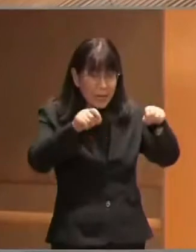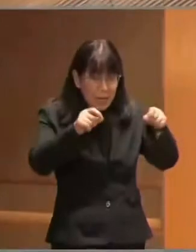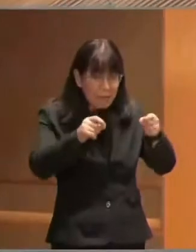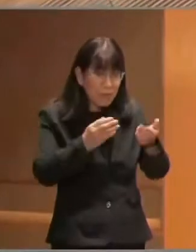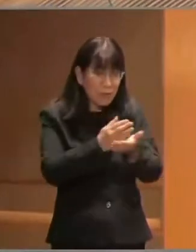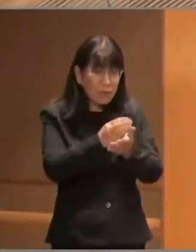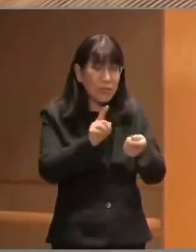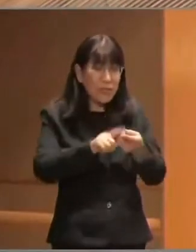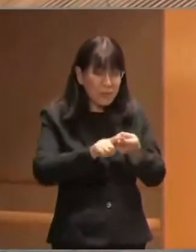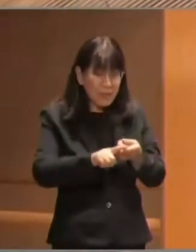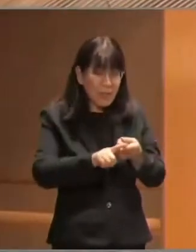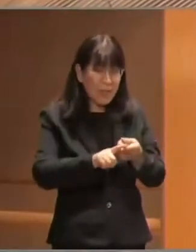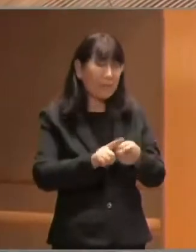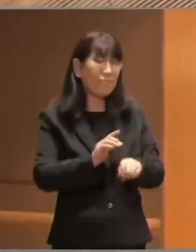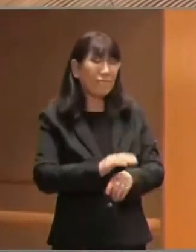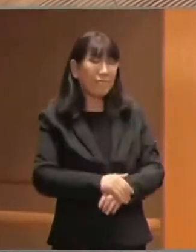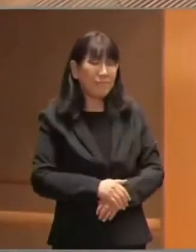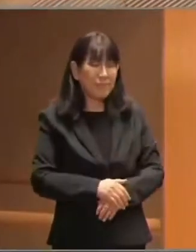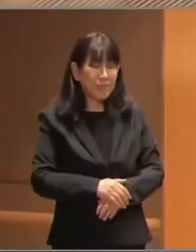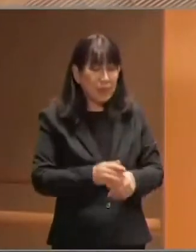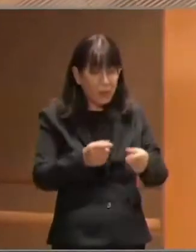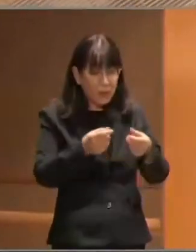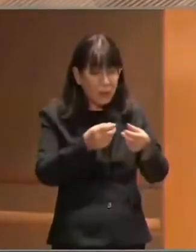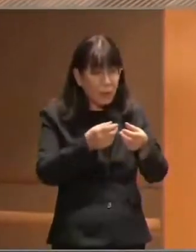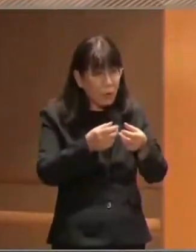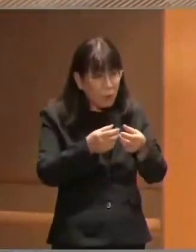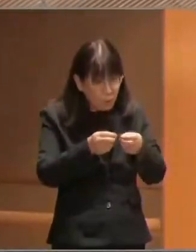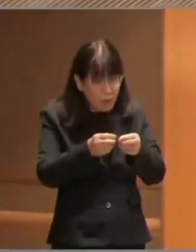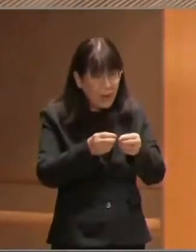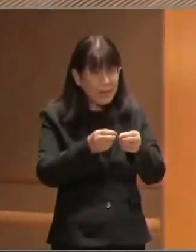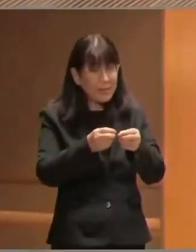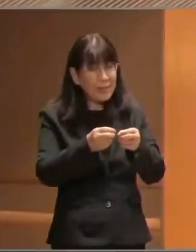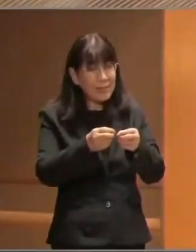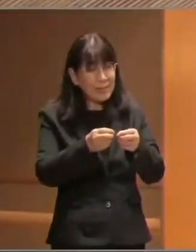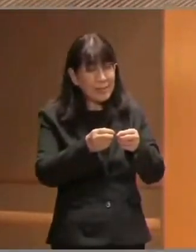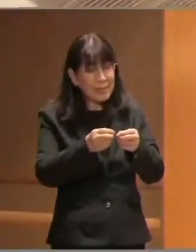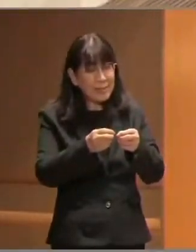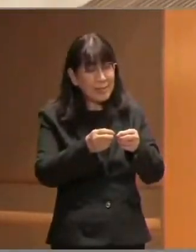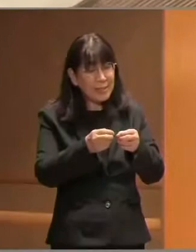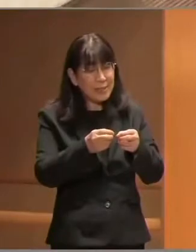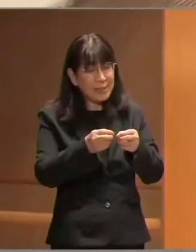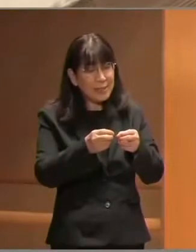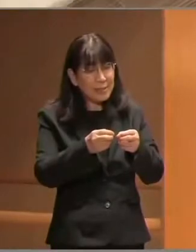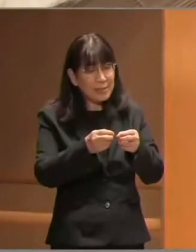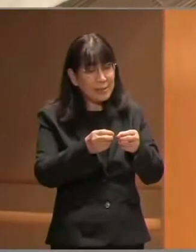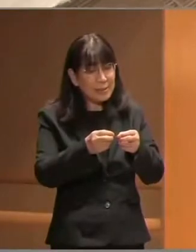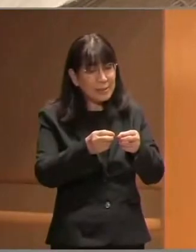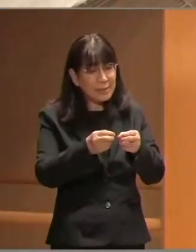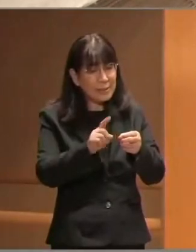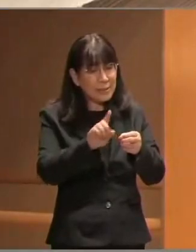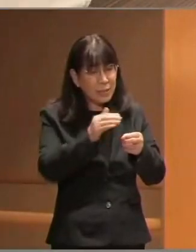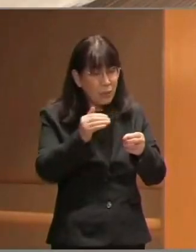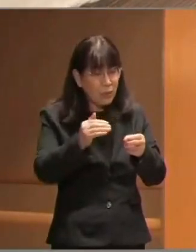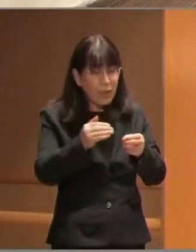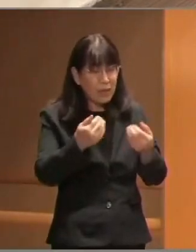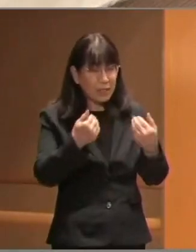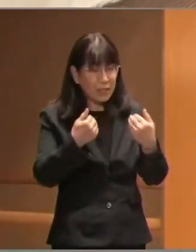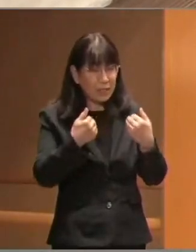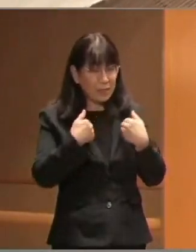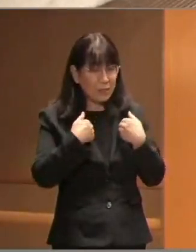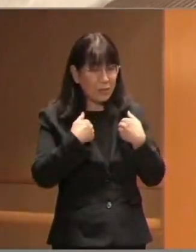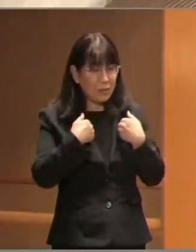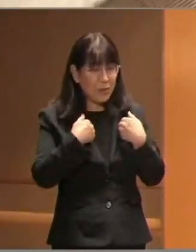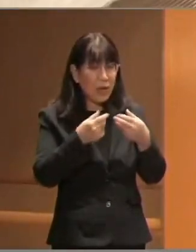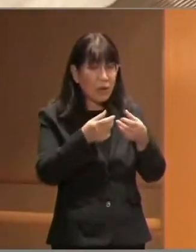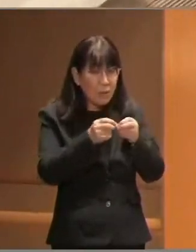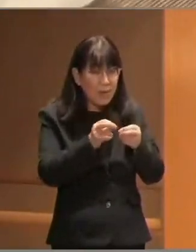Depending on the paper variety or depending on the raw ingredients used, like, for example, the Diplomorpha, sometimes we